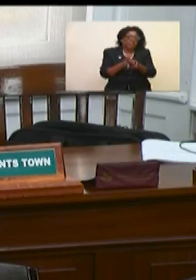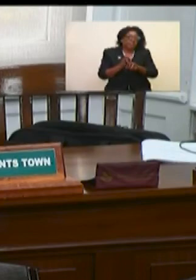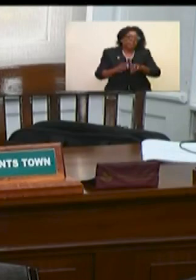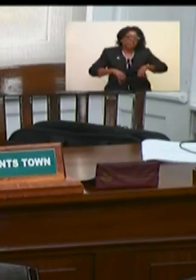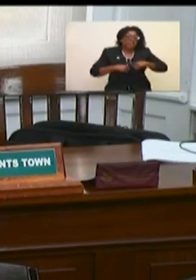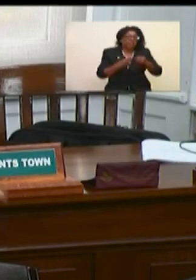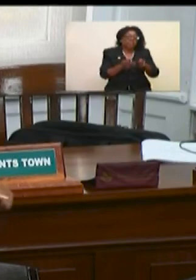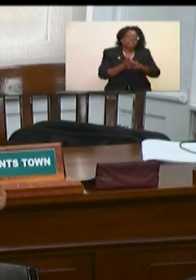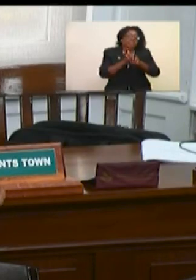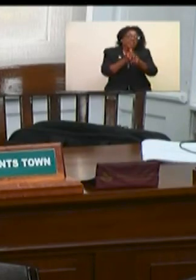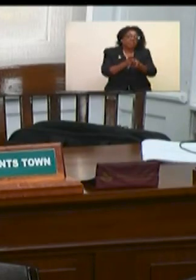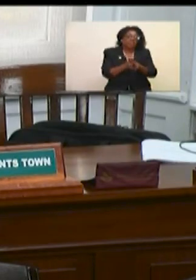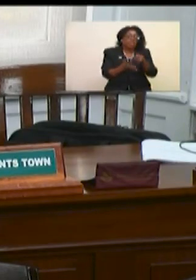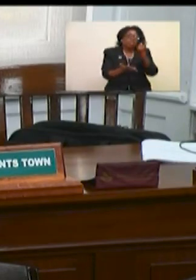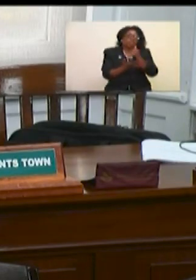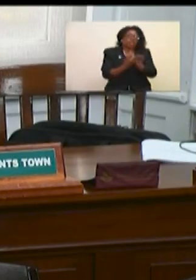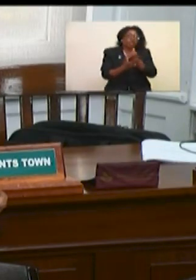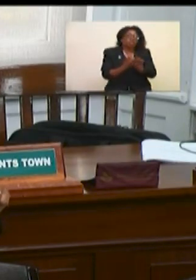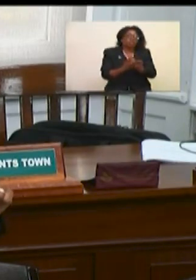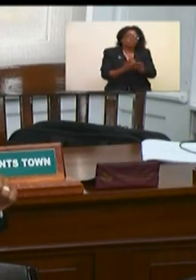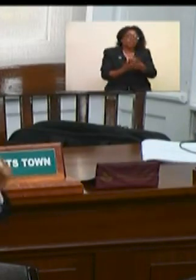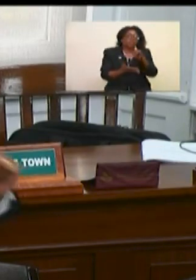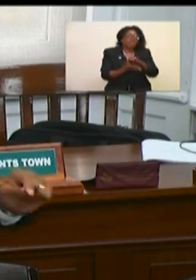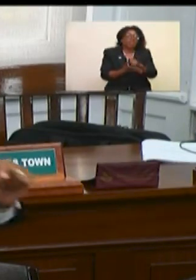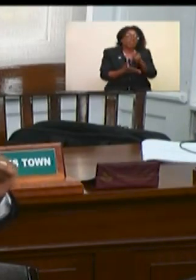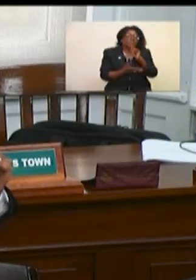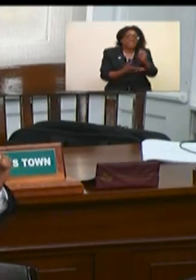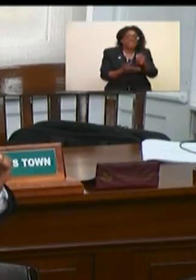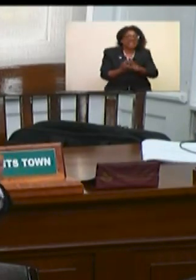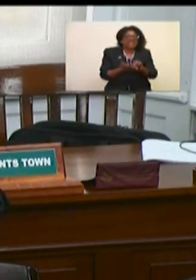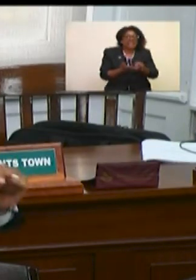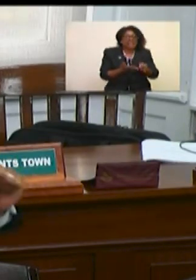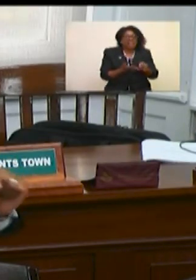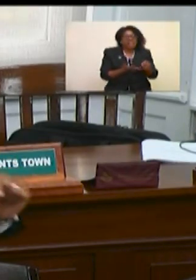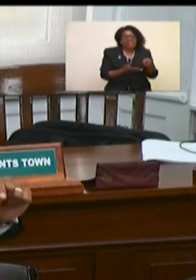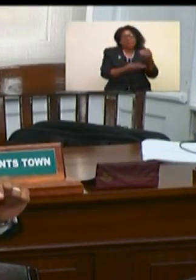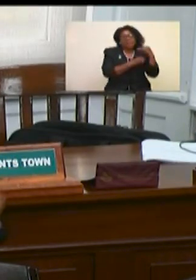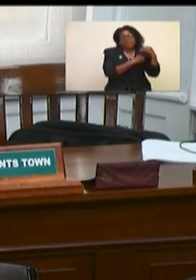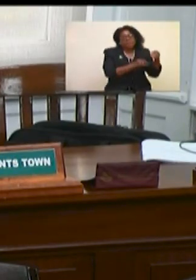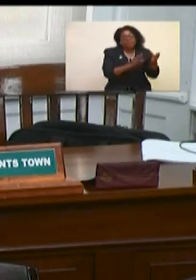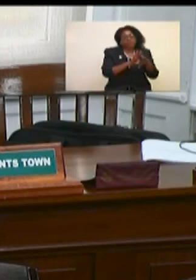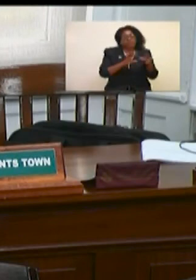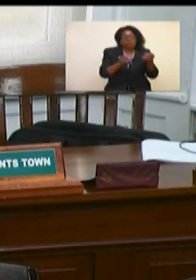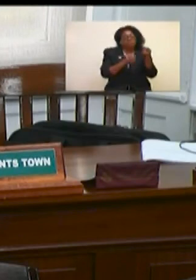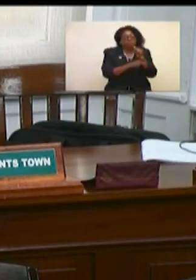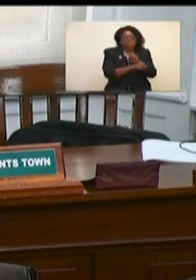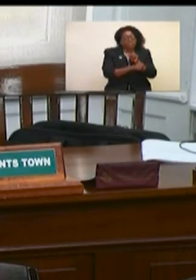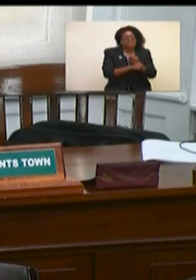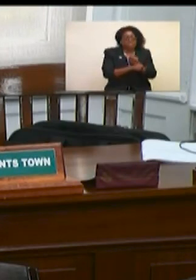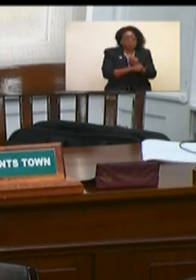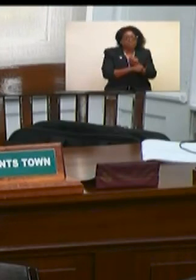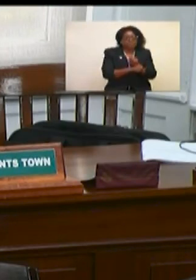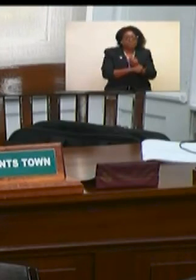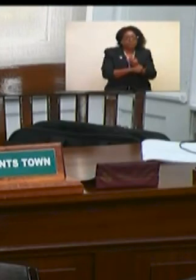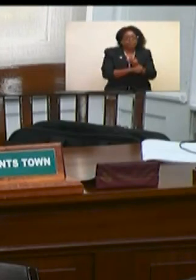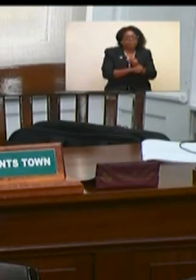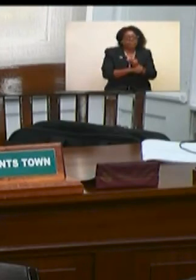example. The contracts that are being signed by Ministry of Works, Madam Speaker,